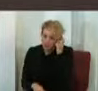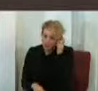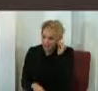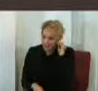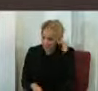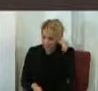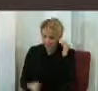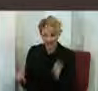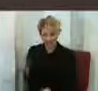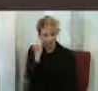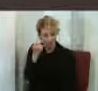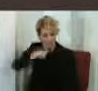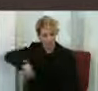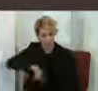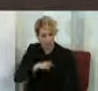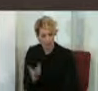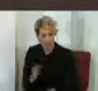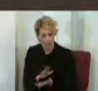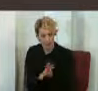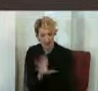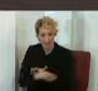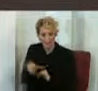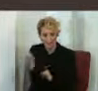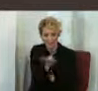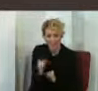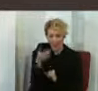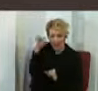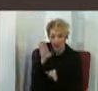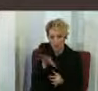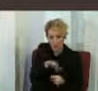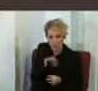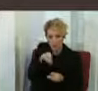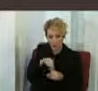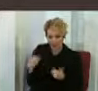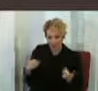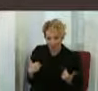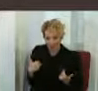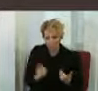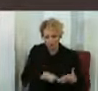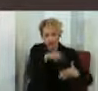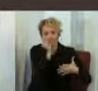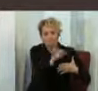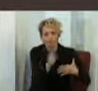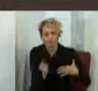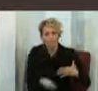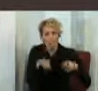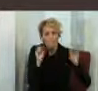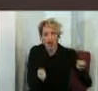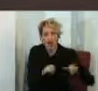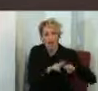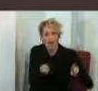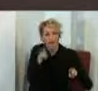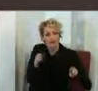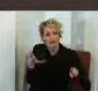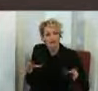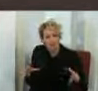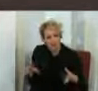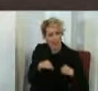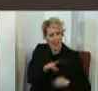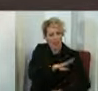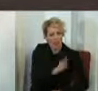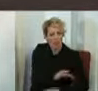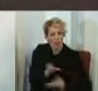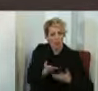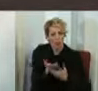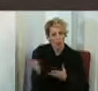we have the Spirit of the living God within us, all of these are possible, but we fail to claim our power in the Holy